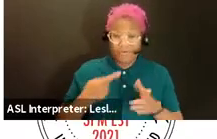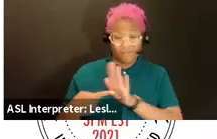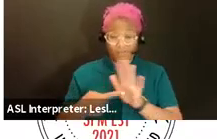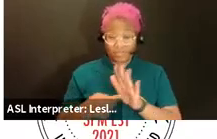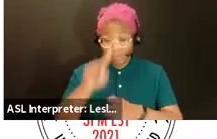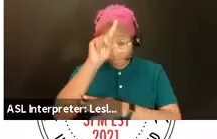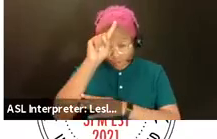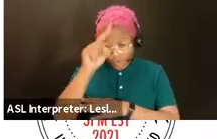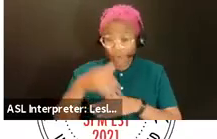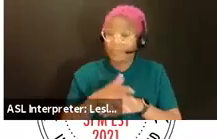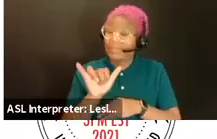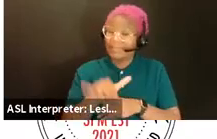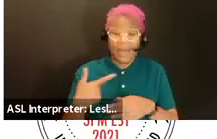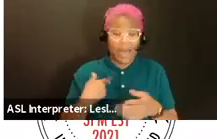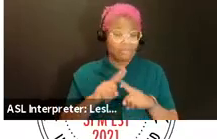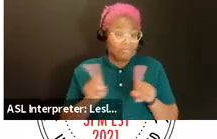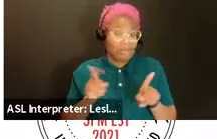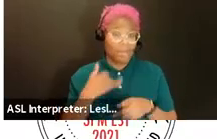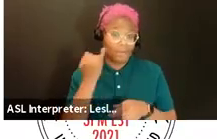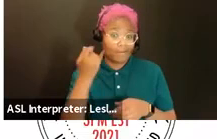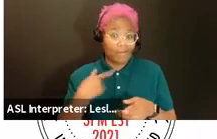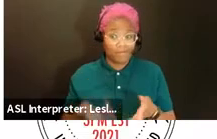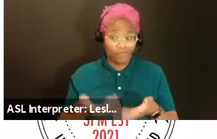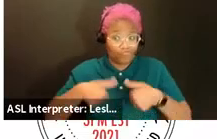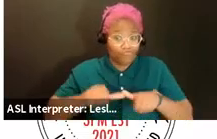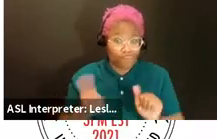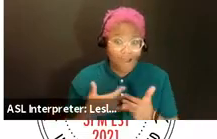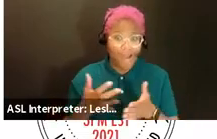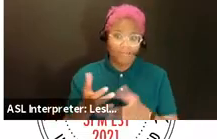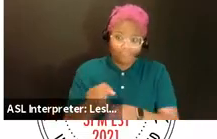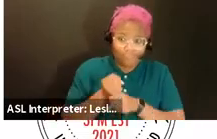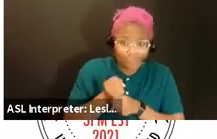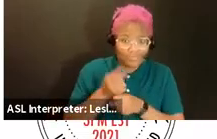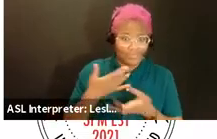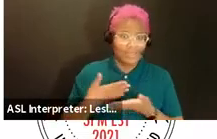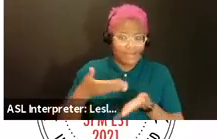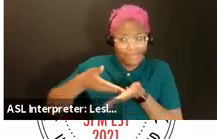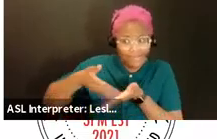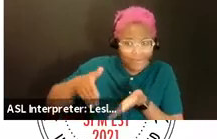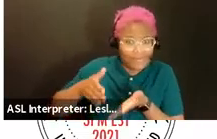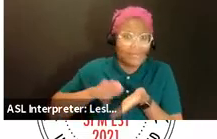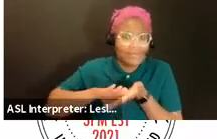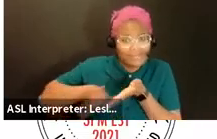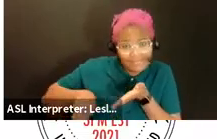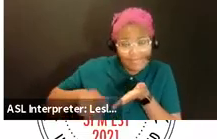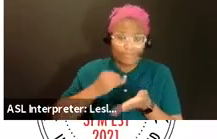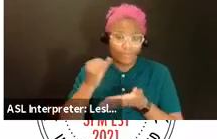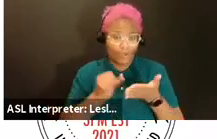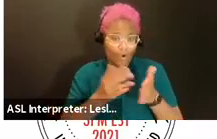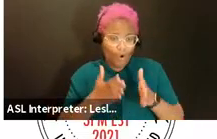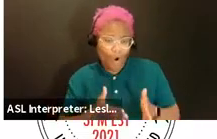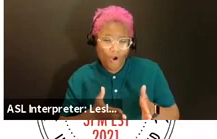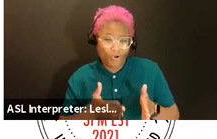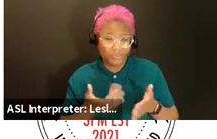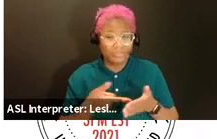pretty openly. If you're applying for a national interest exception and you've got a contract to perform in the US and it's not, it's a performance